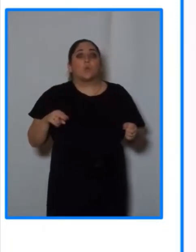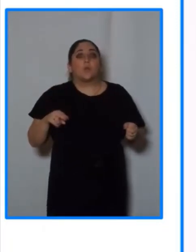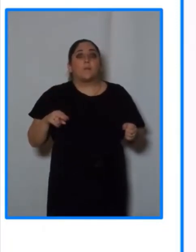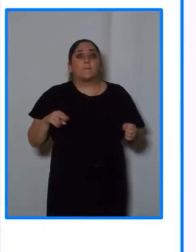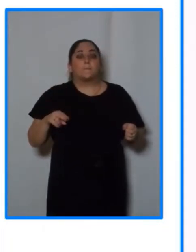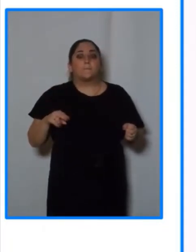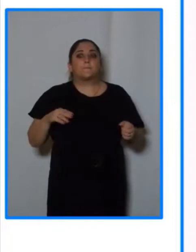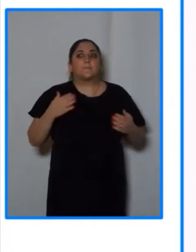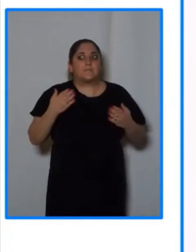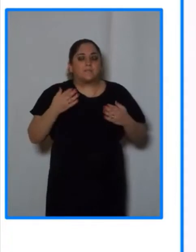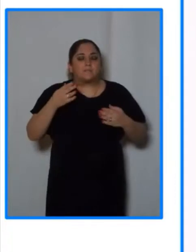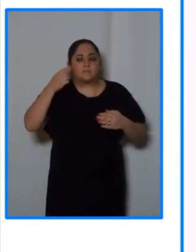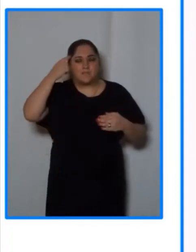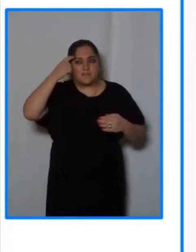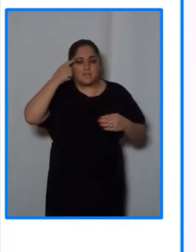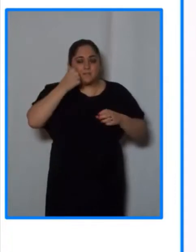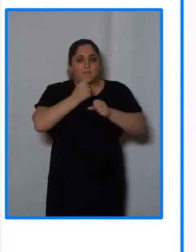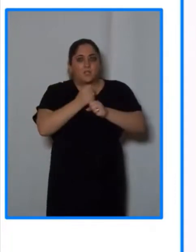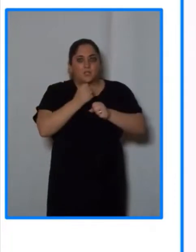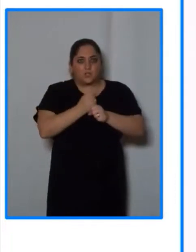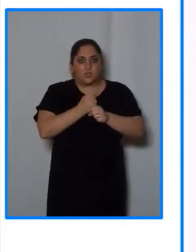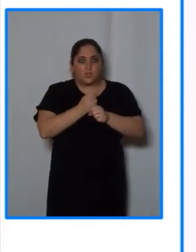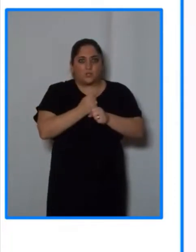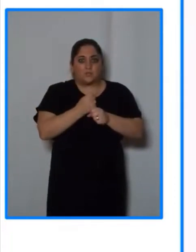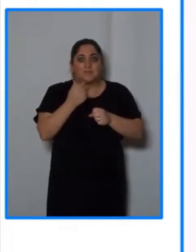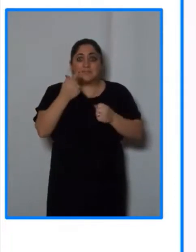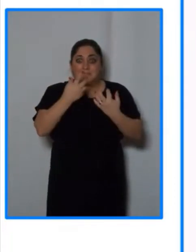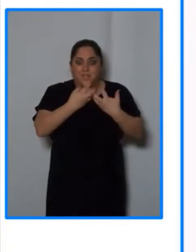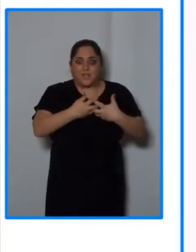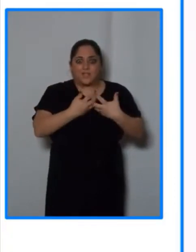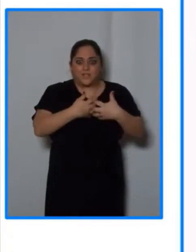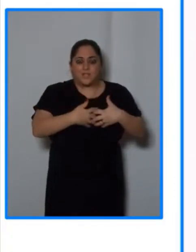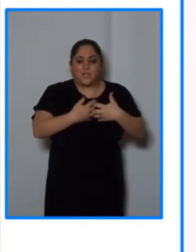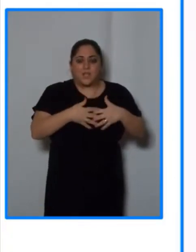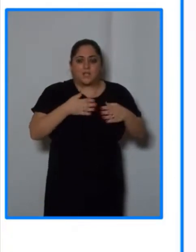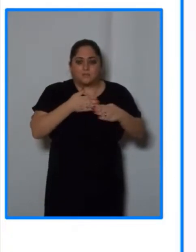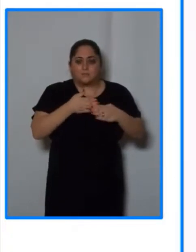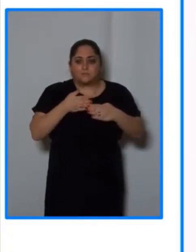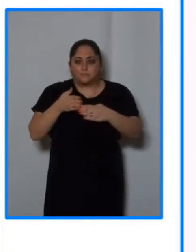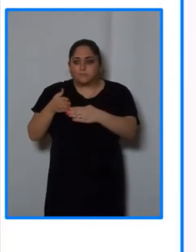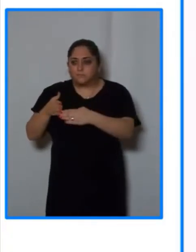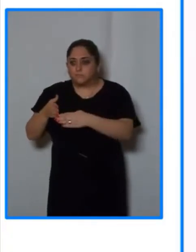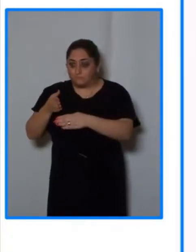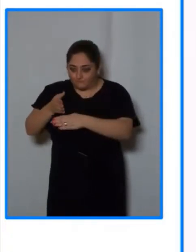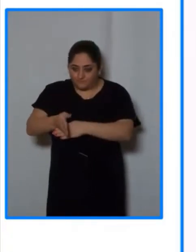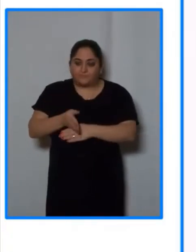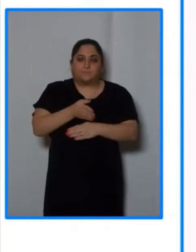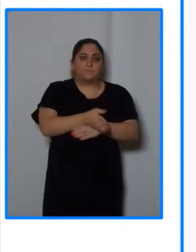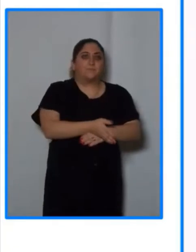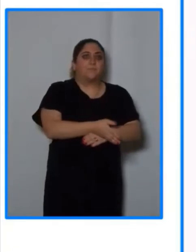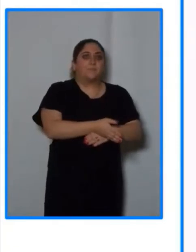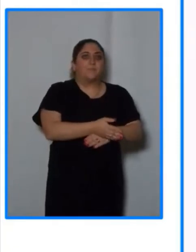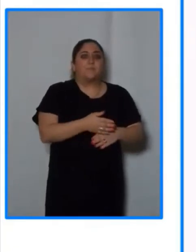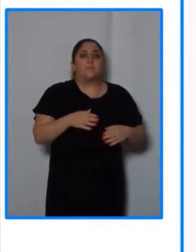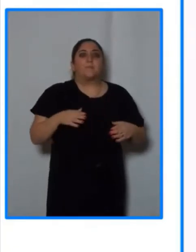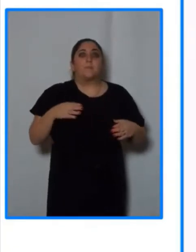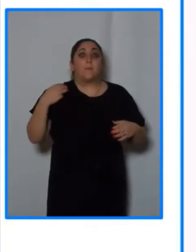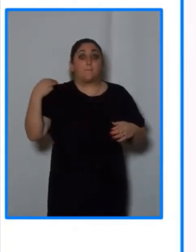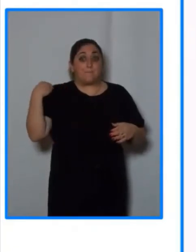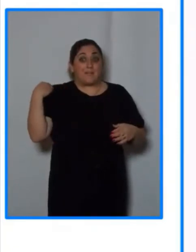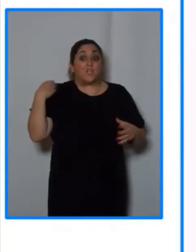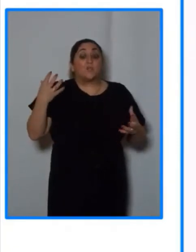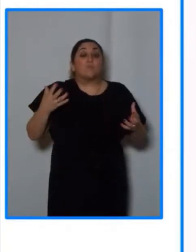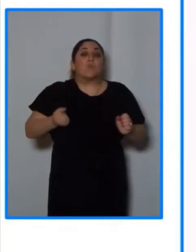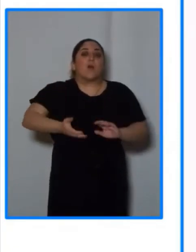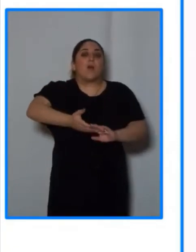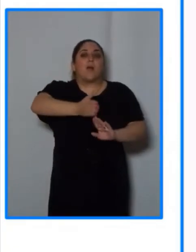way of working. There is going to be technical accessibility depth to address. We need managers to